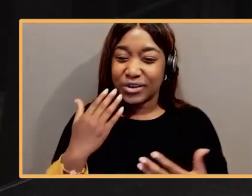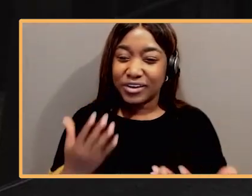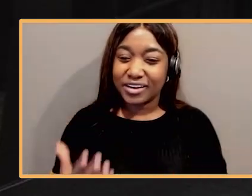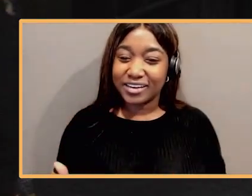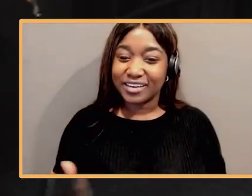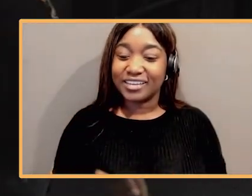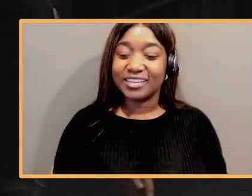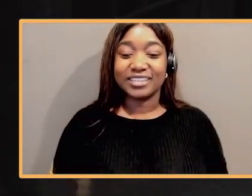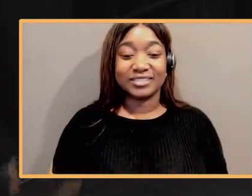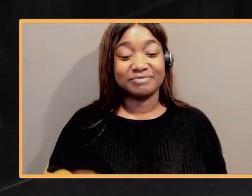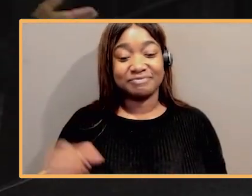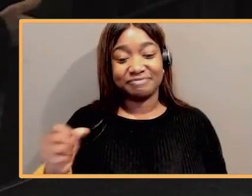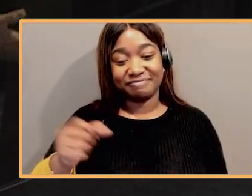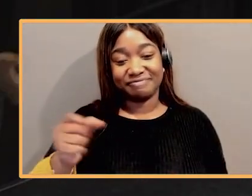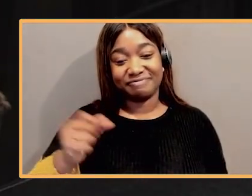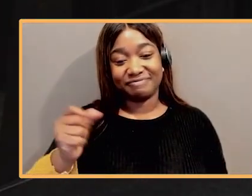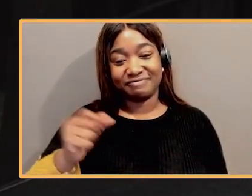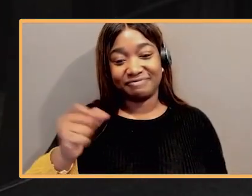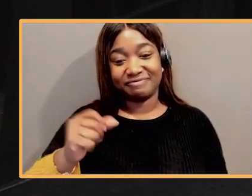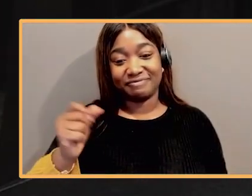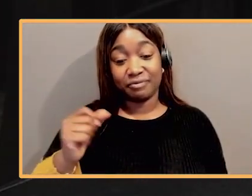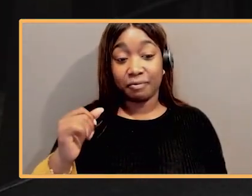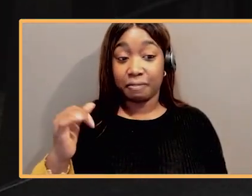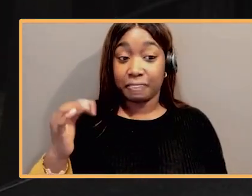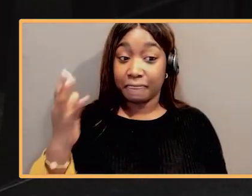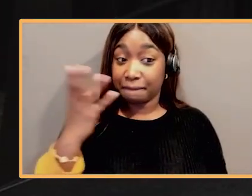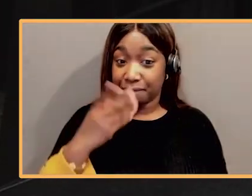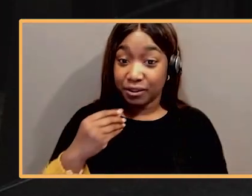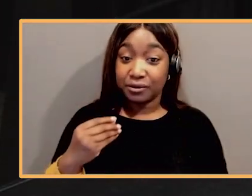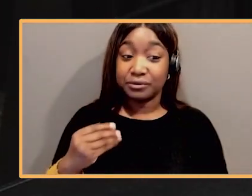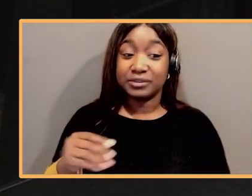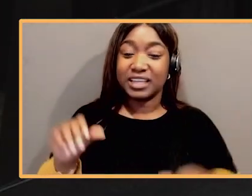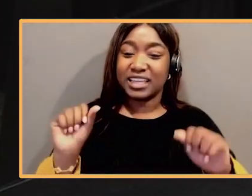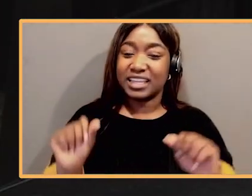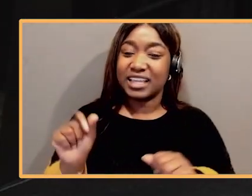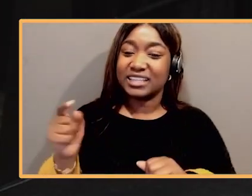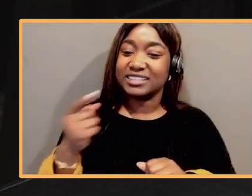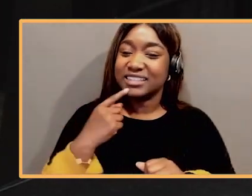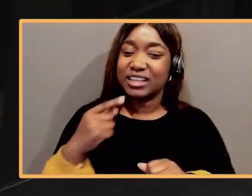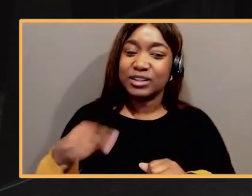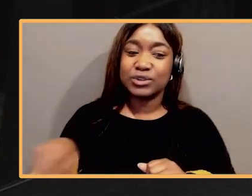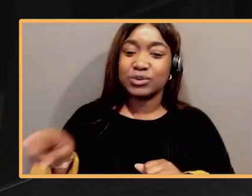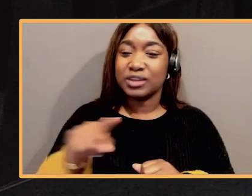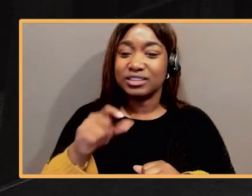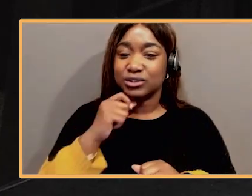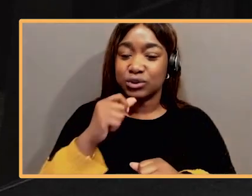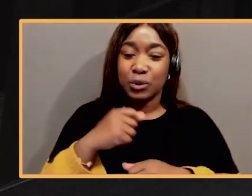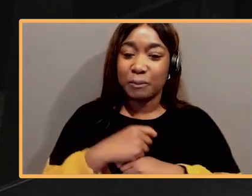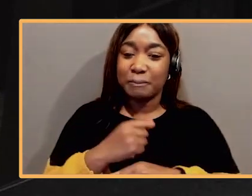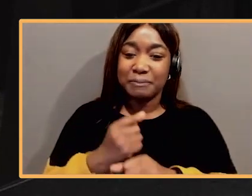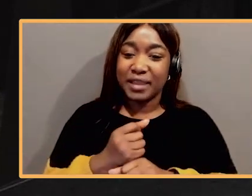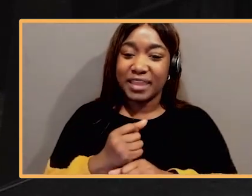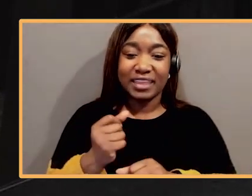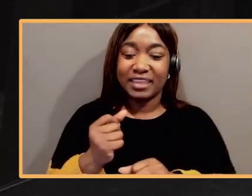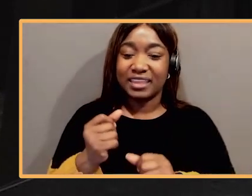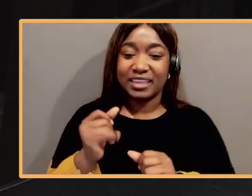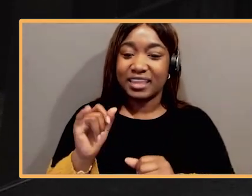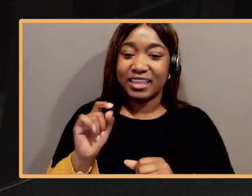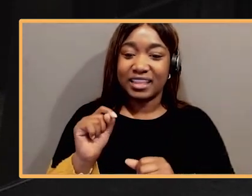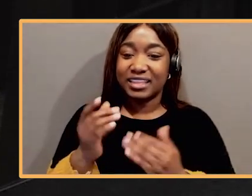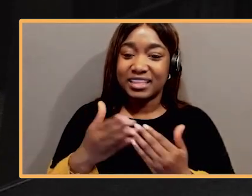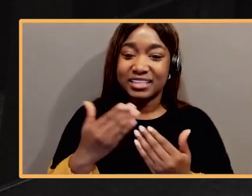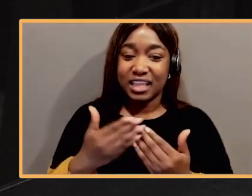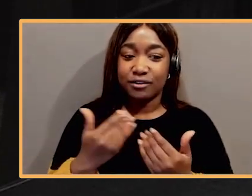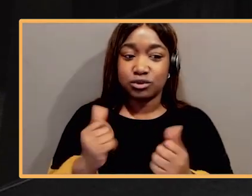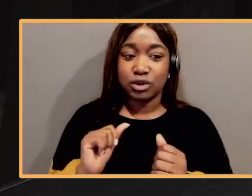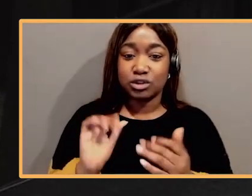Yes, yes. And what is beautiful, I say, y'all don't make it easy. I mean, I've tried to reach out.